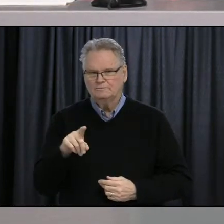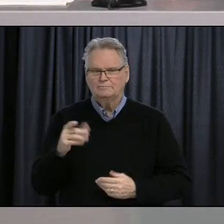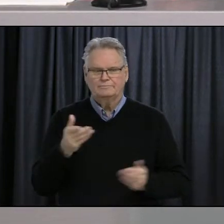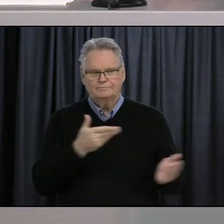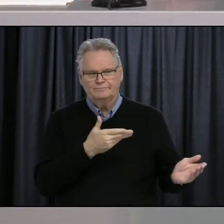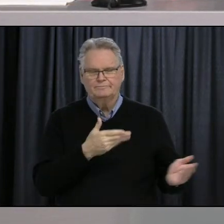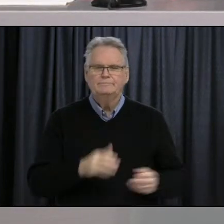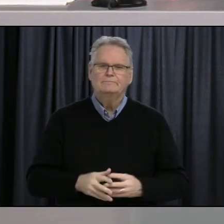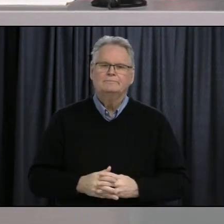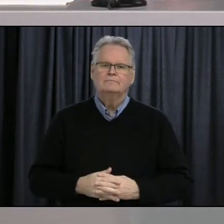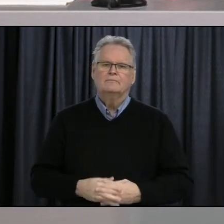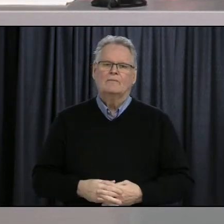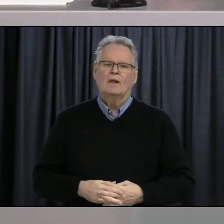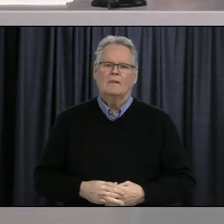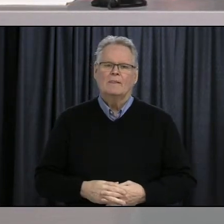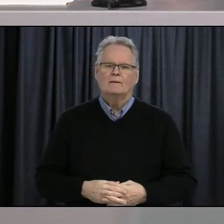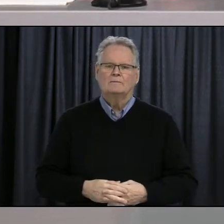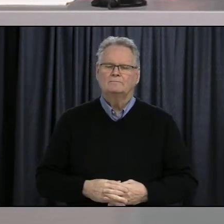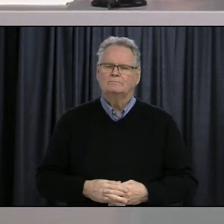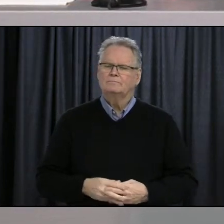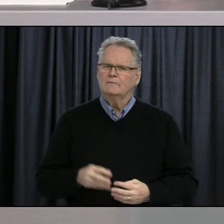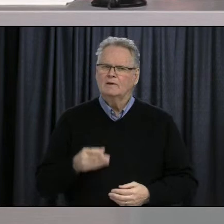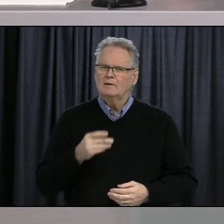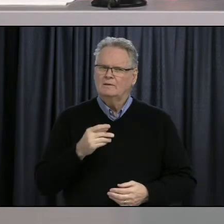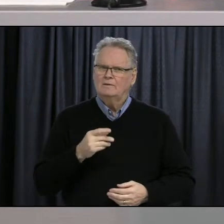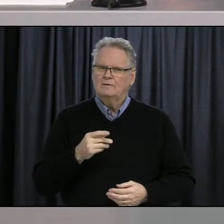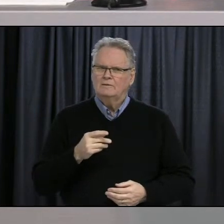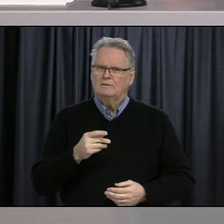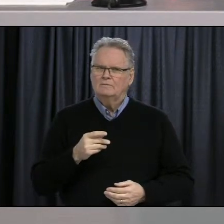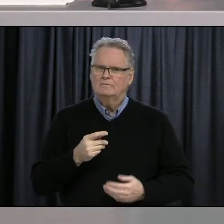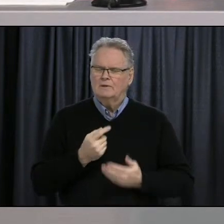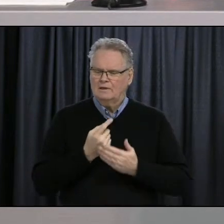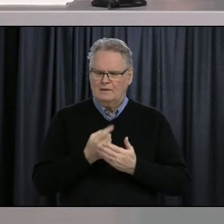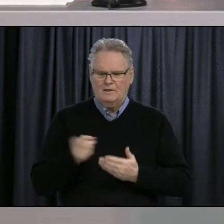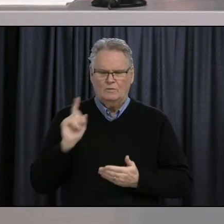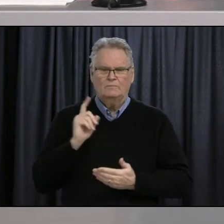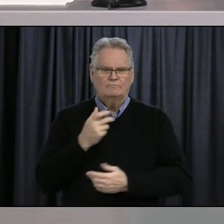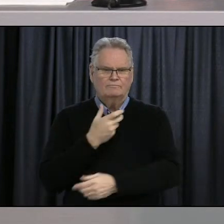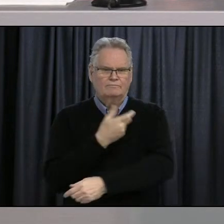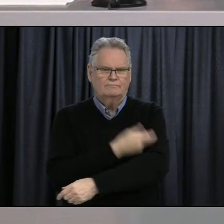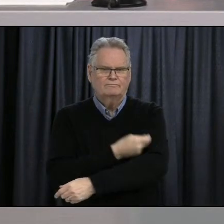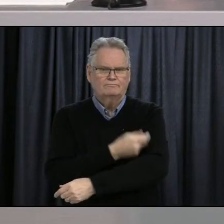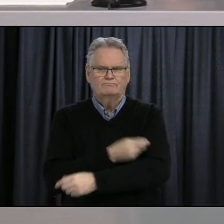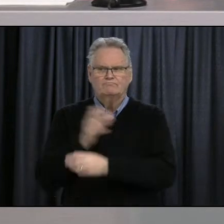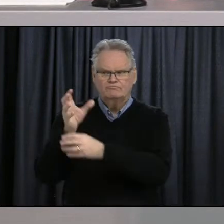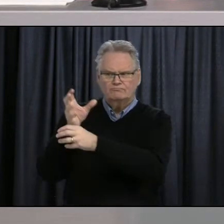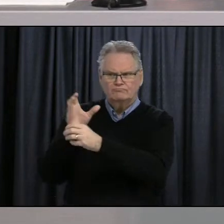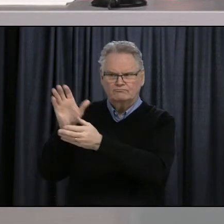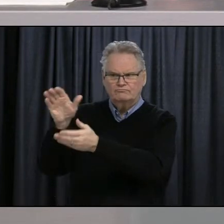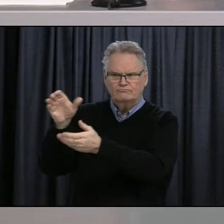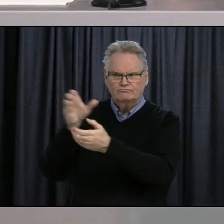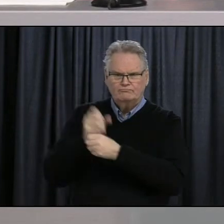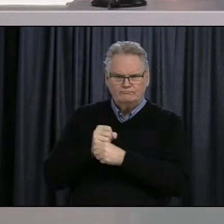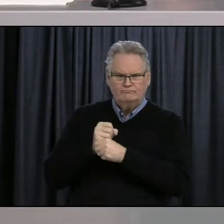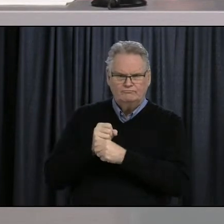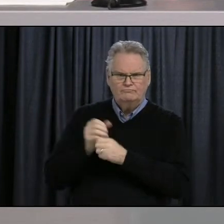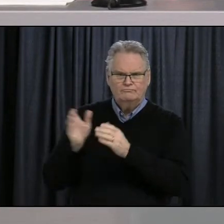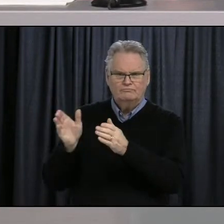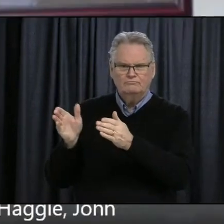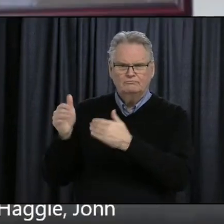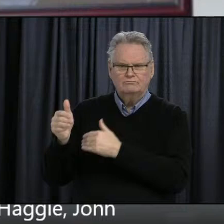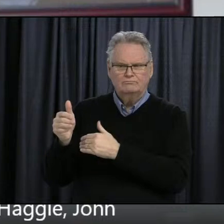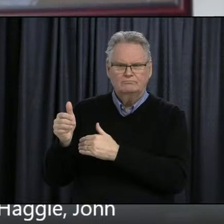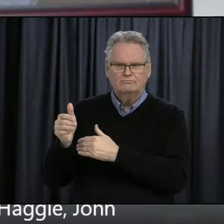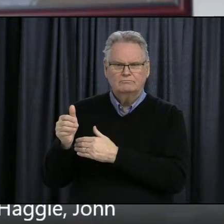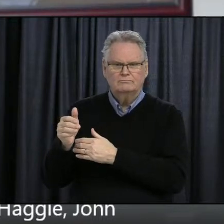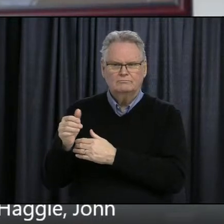doing approximately 84% administration of vaccine received when it comes to Pfizer. Are we utilizing all the